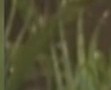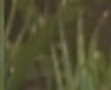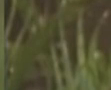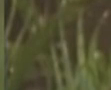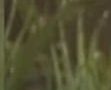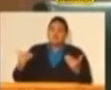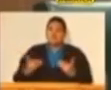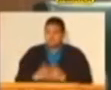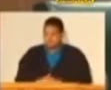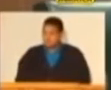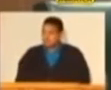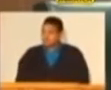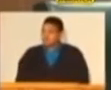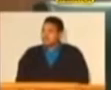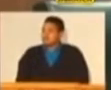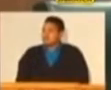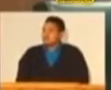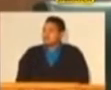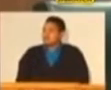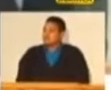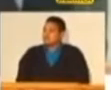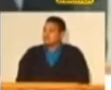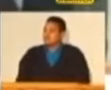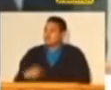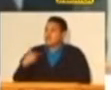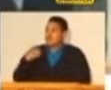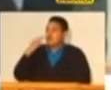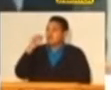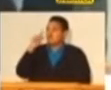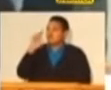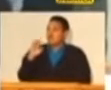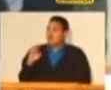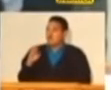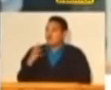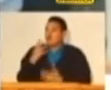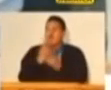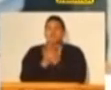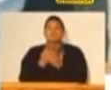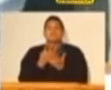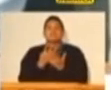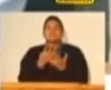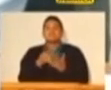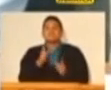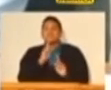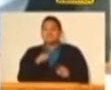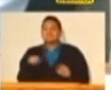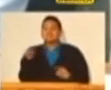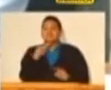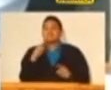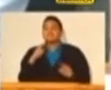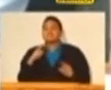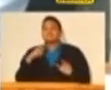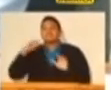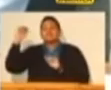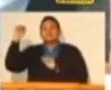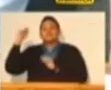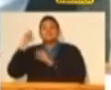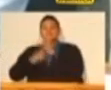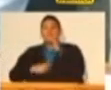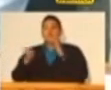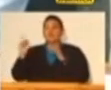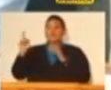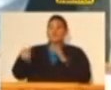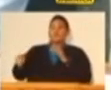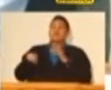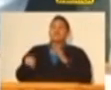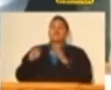18, 2010. That is, to have Koch arrested with a view to his answering the extradition charges in the magistrate's